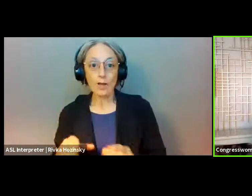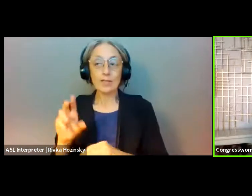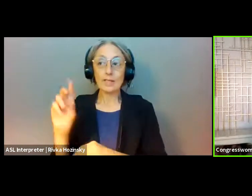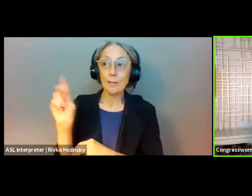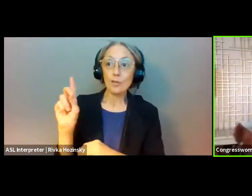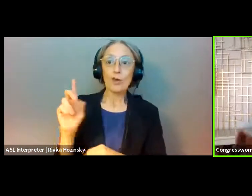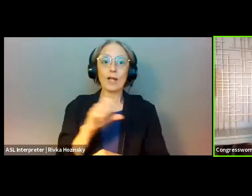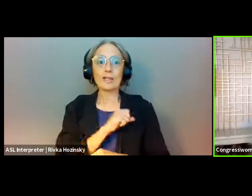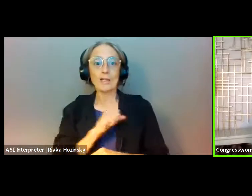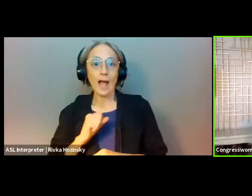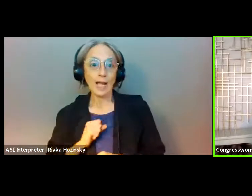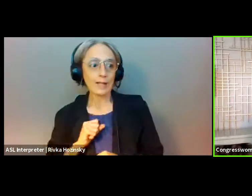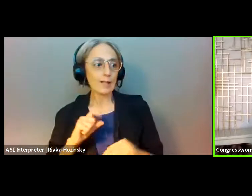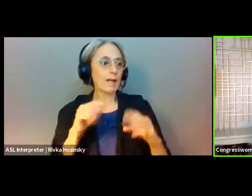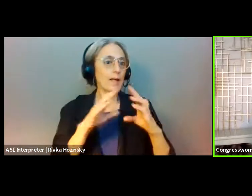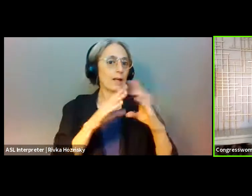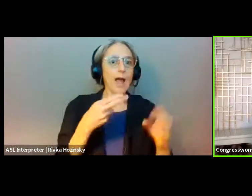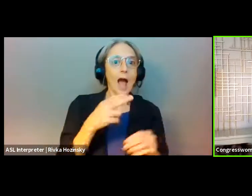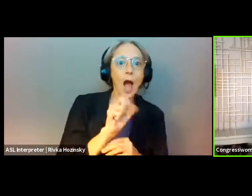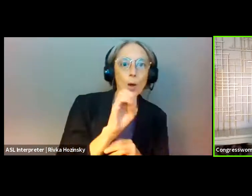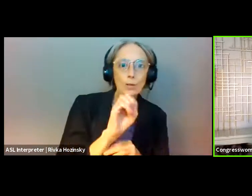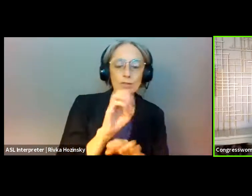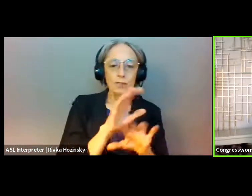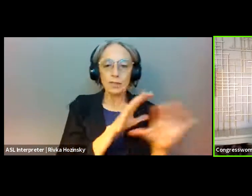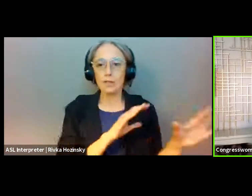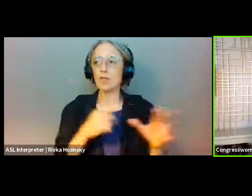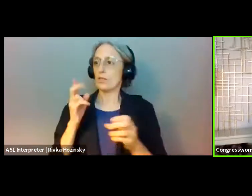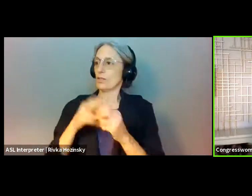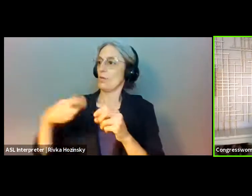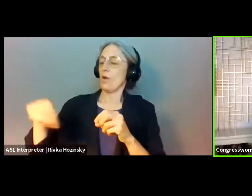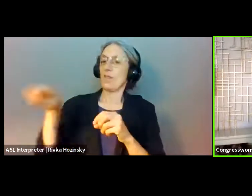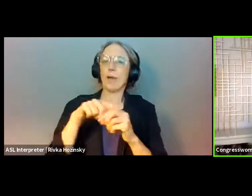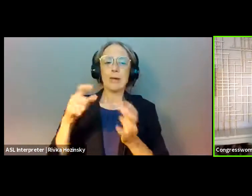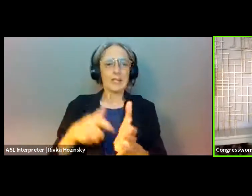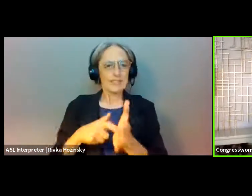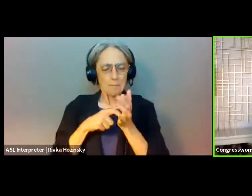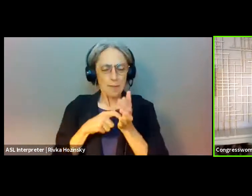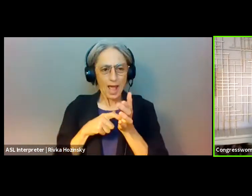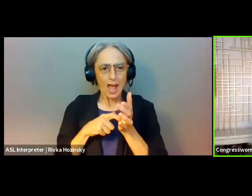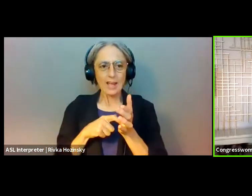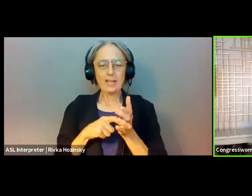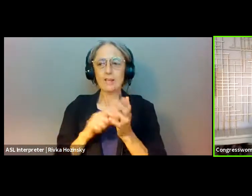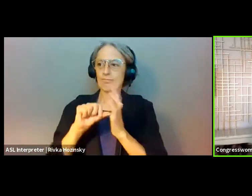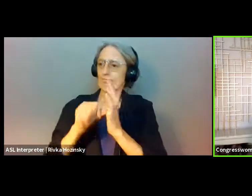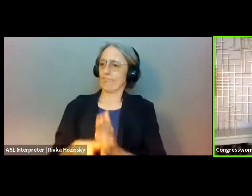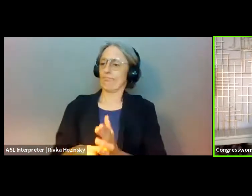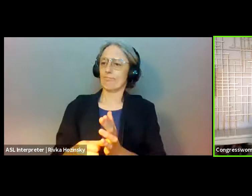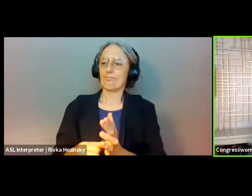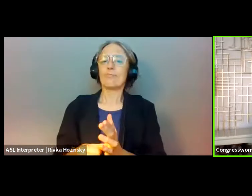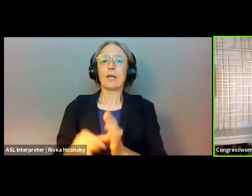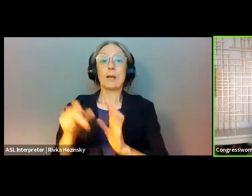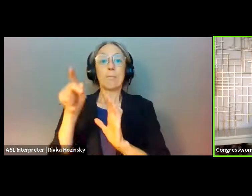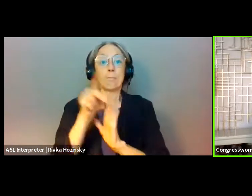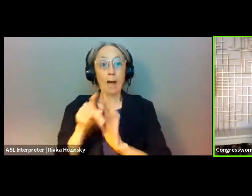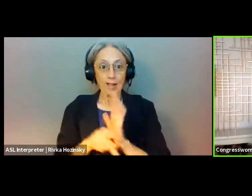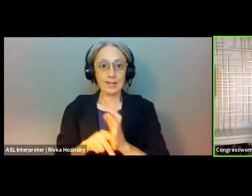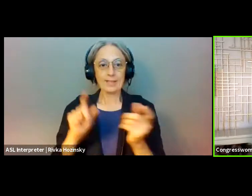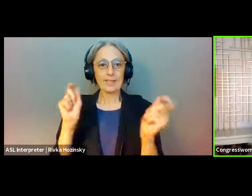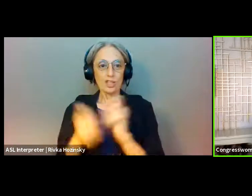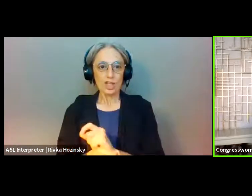House, and a mandate, we must advance critical, long overdue policy